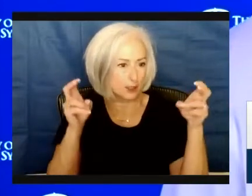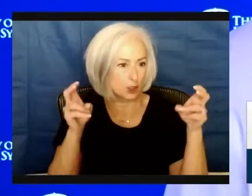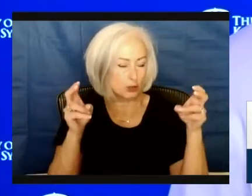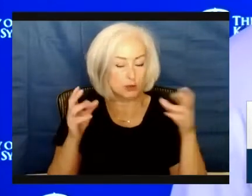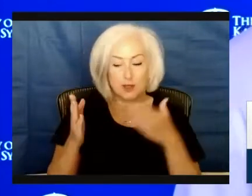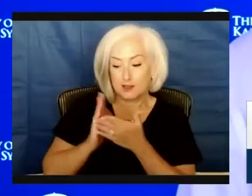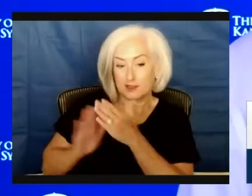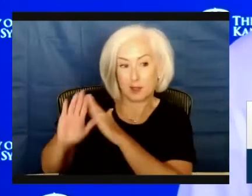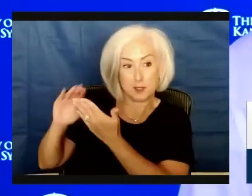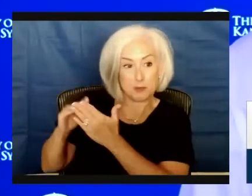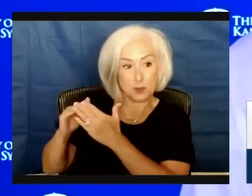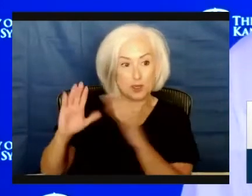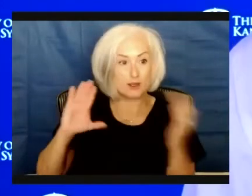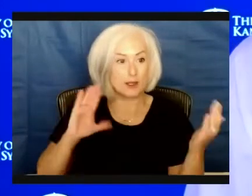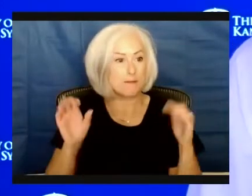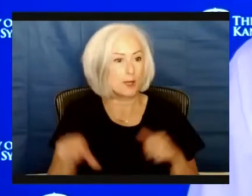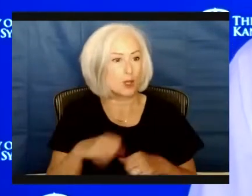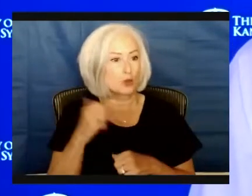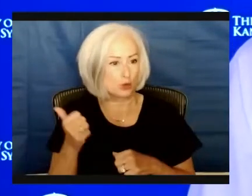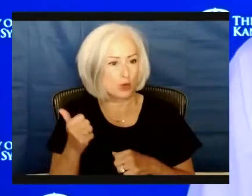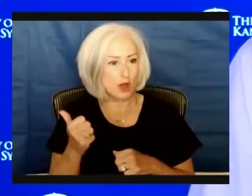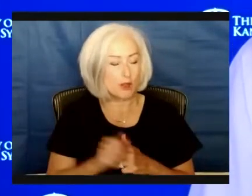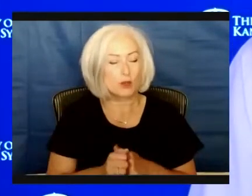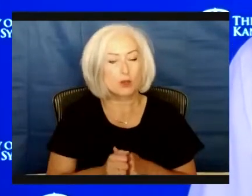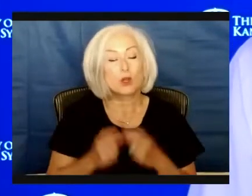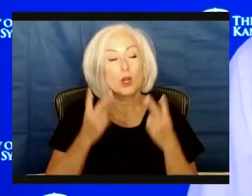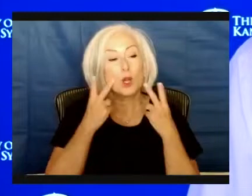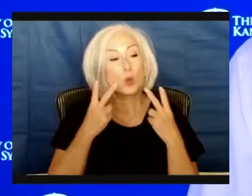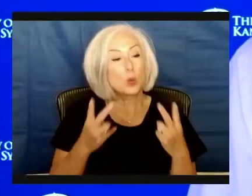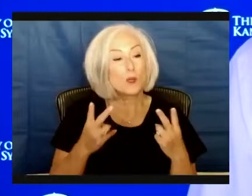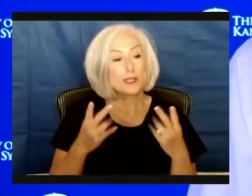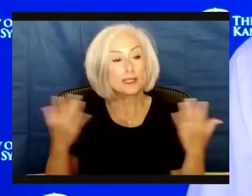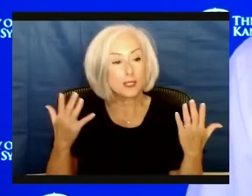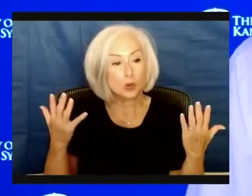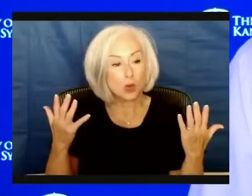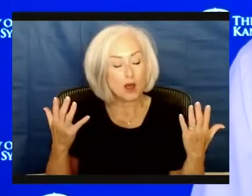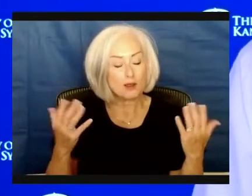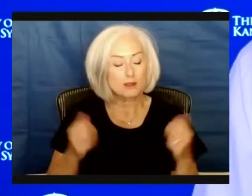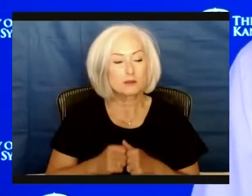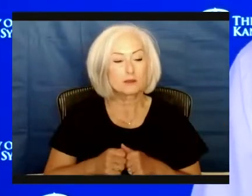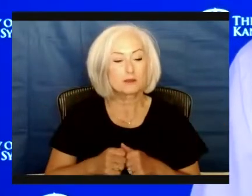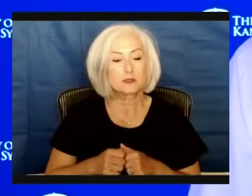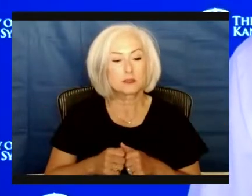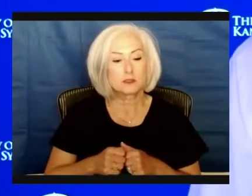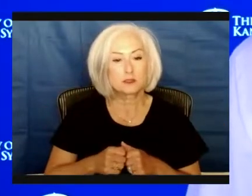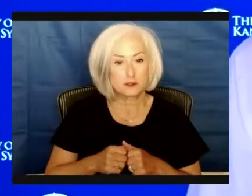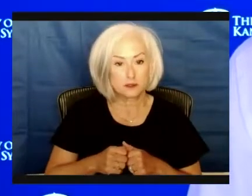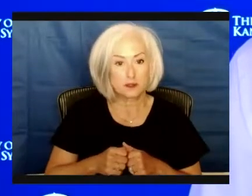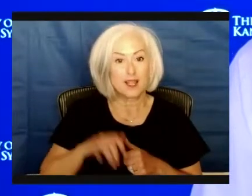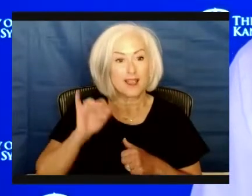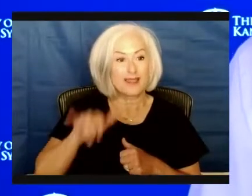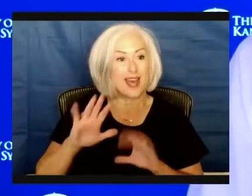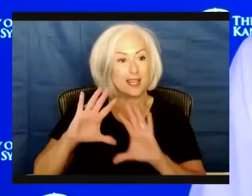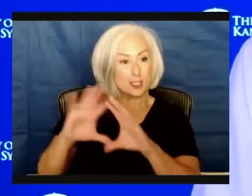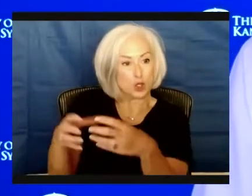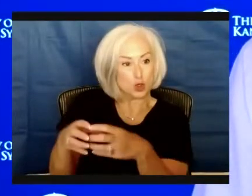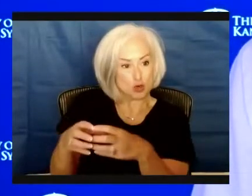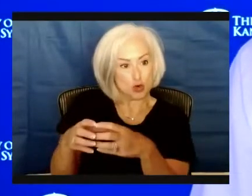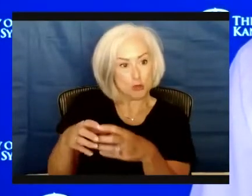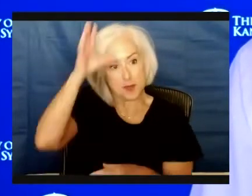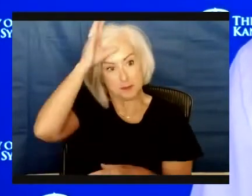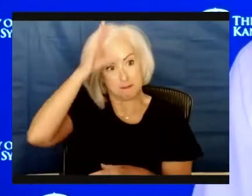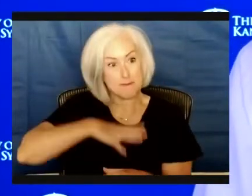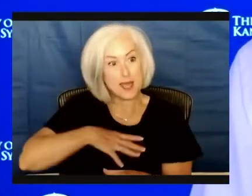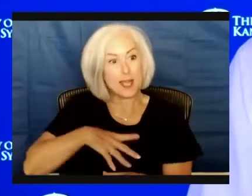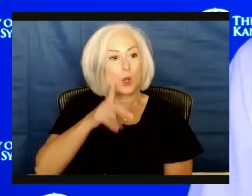others. Especially what we're seeing here is a lot of in that population of men who have sex with men. But let's be